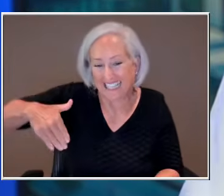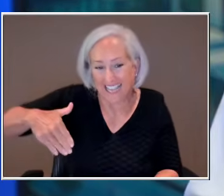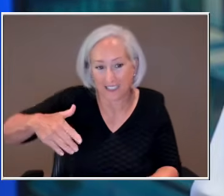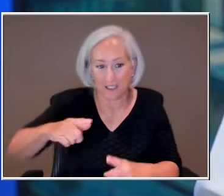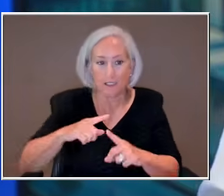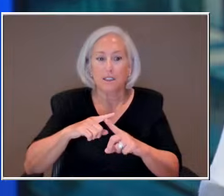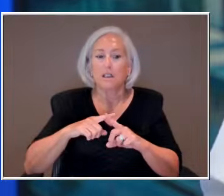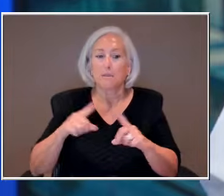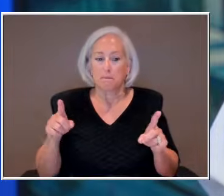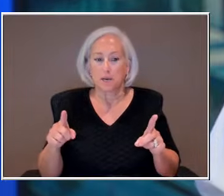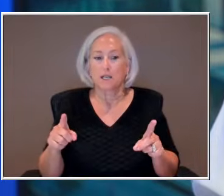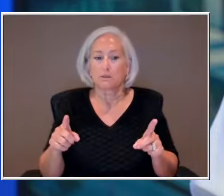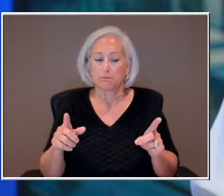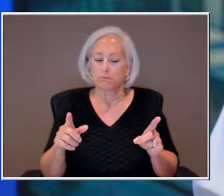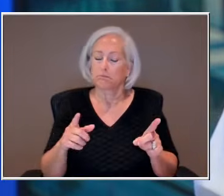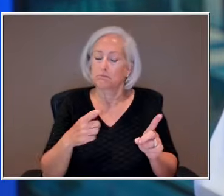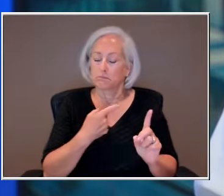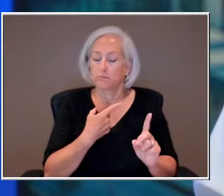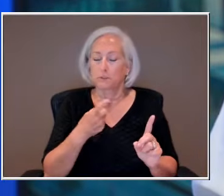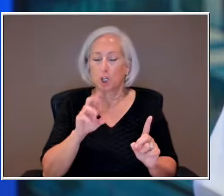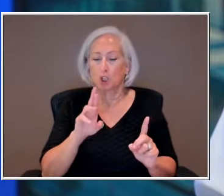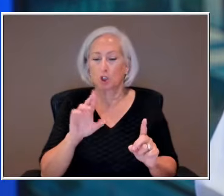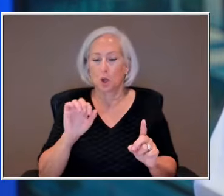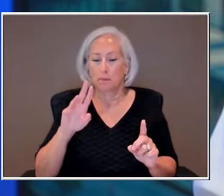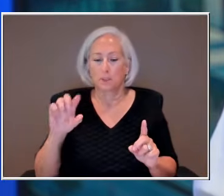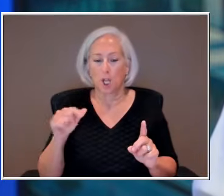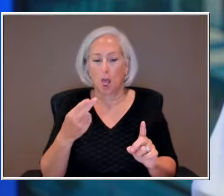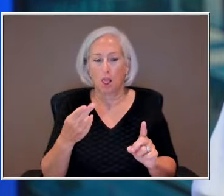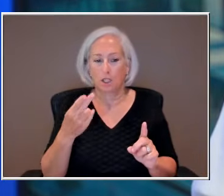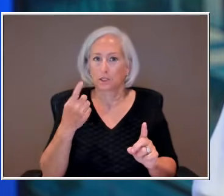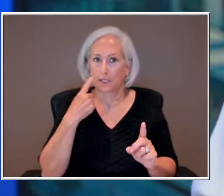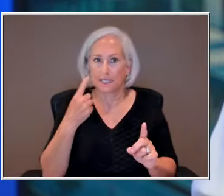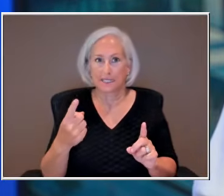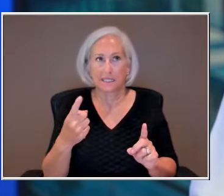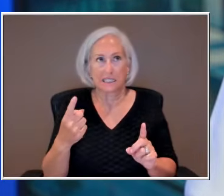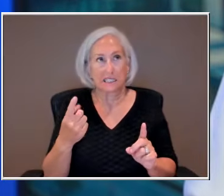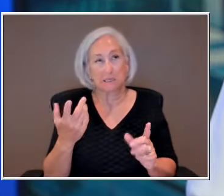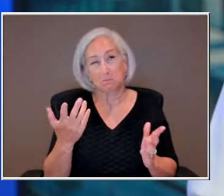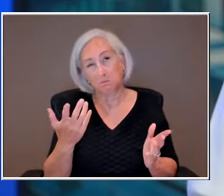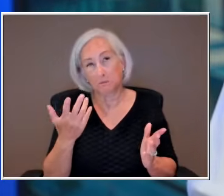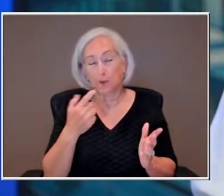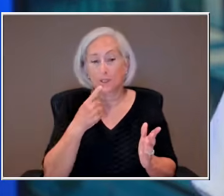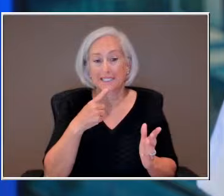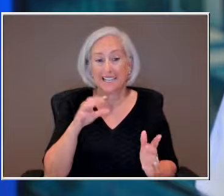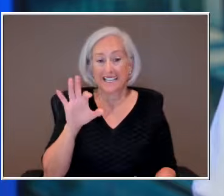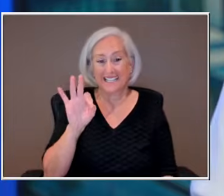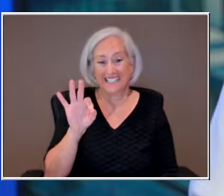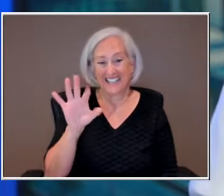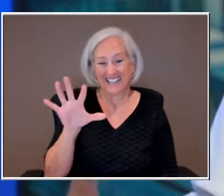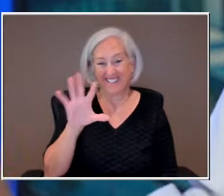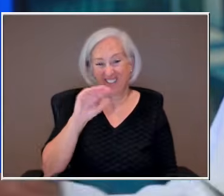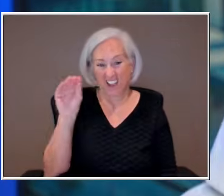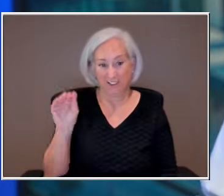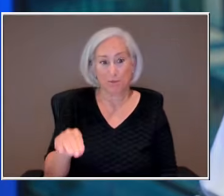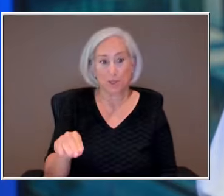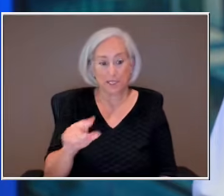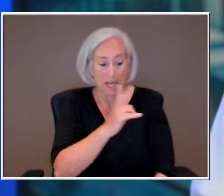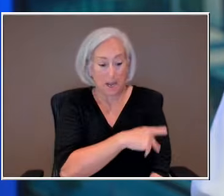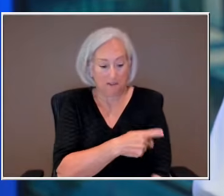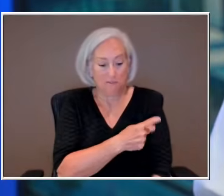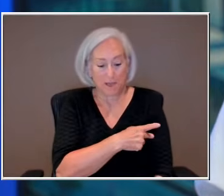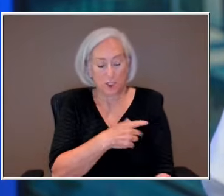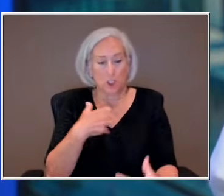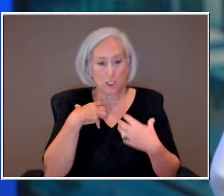about myeloma, but we see responses in myeloma in around 95% patients. Most of them are pretty